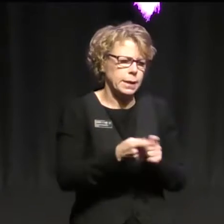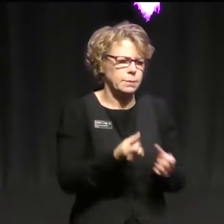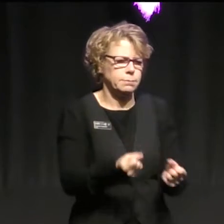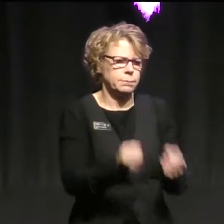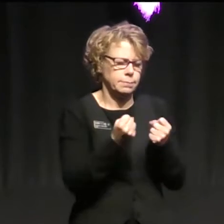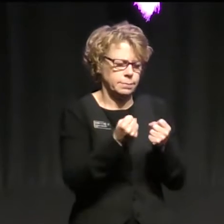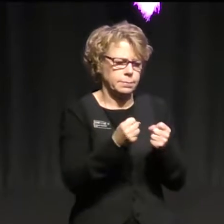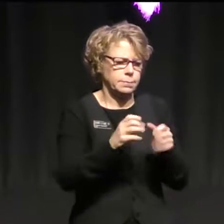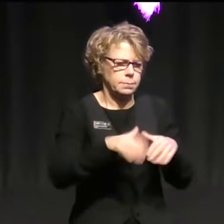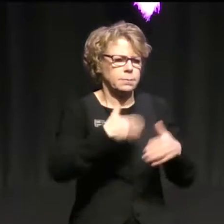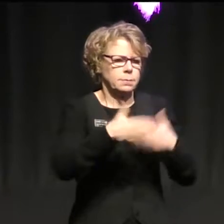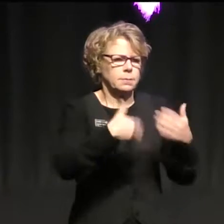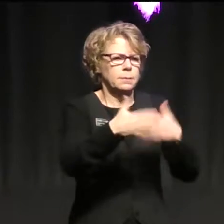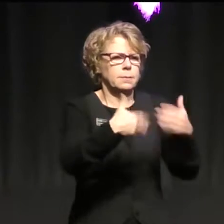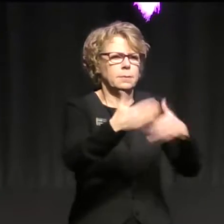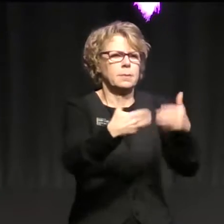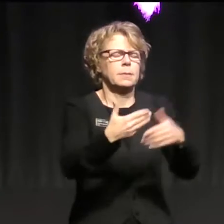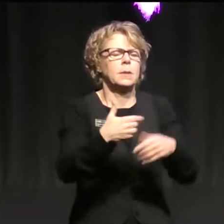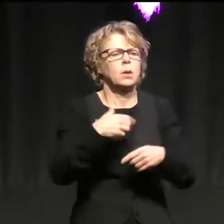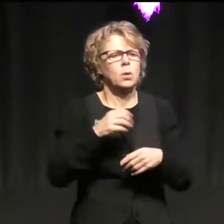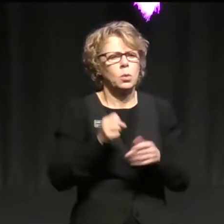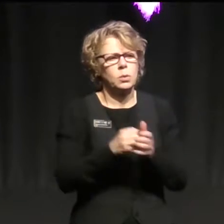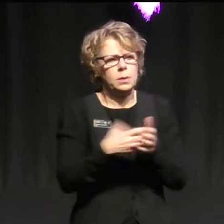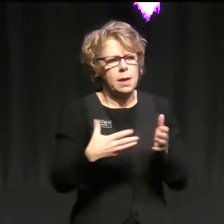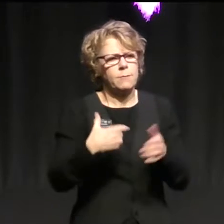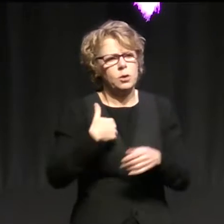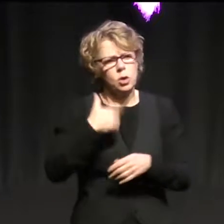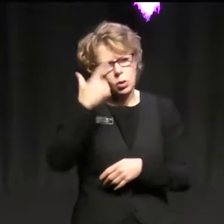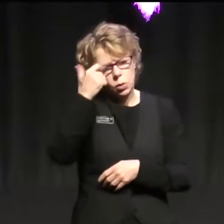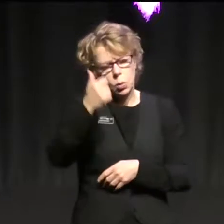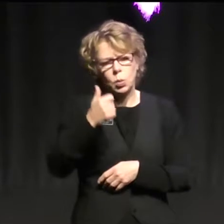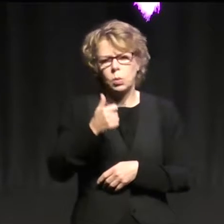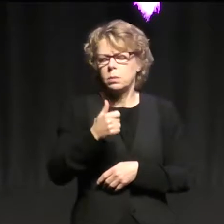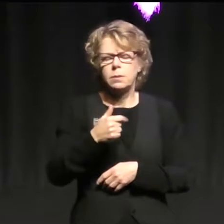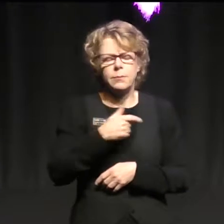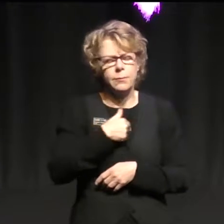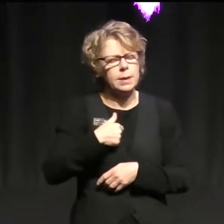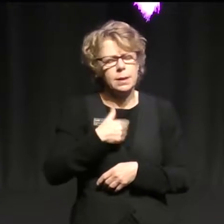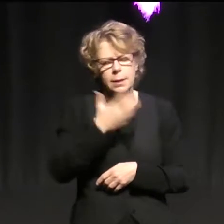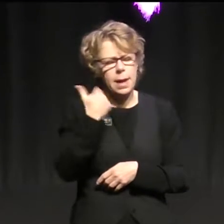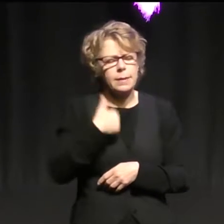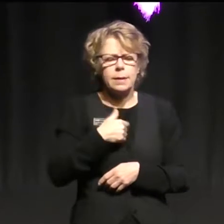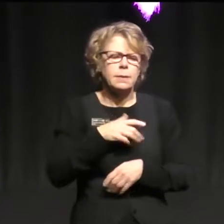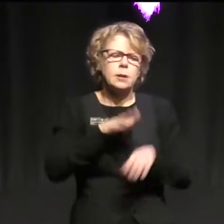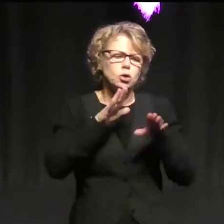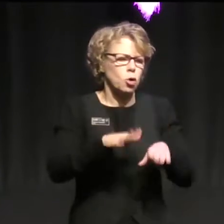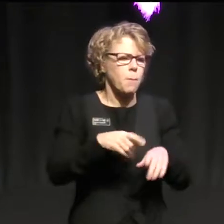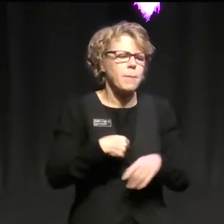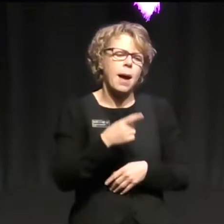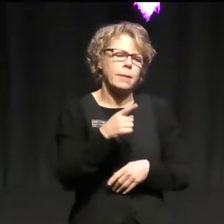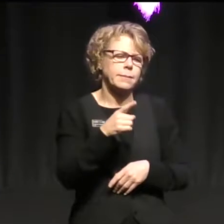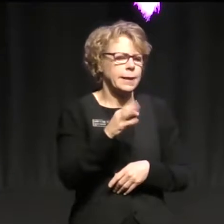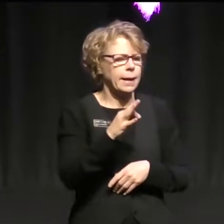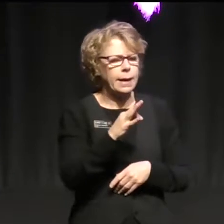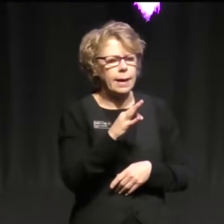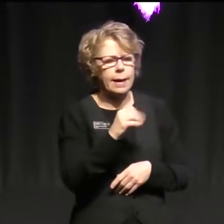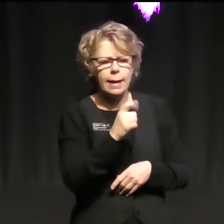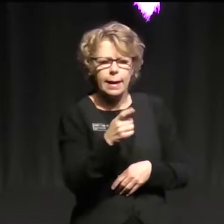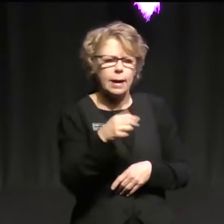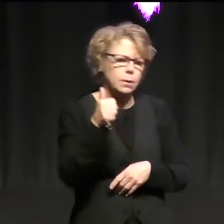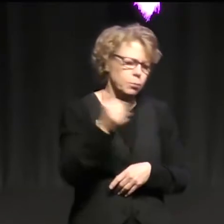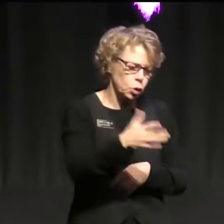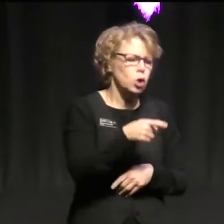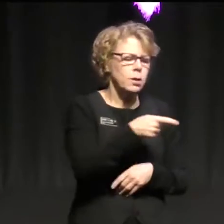driven process. And therefore, I think nobody can stop a community from wanting to bring about